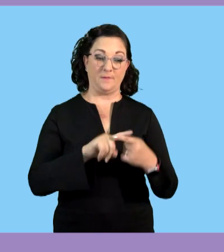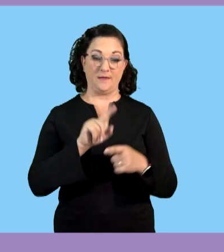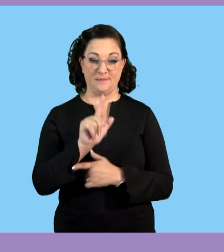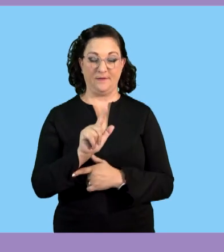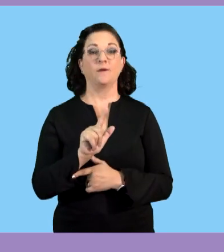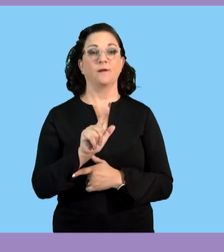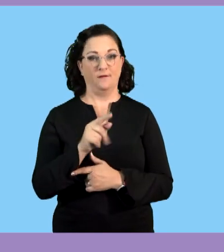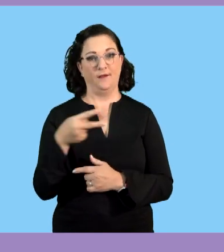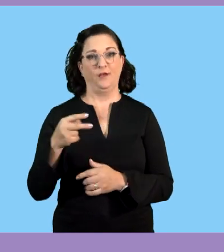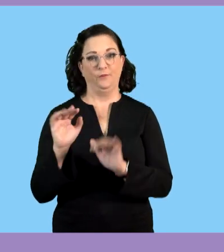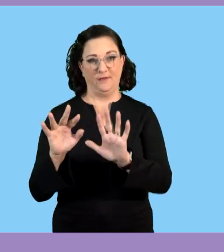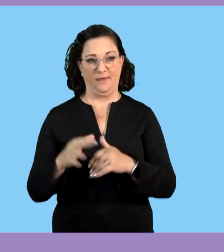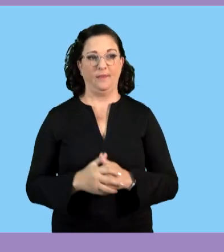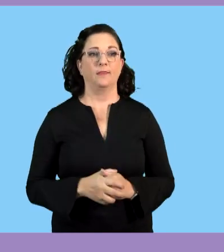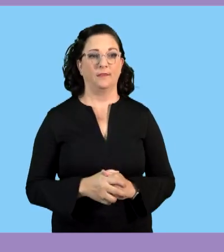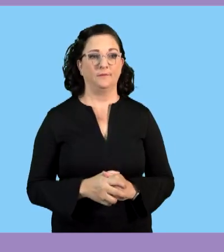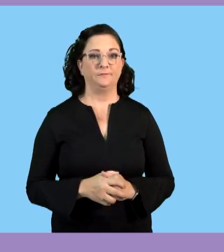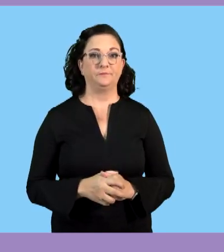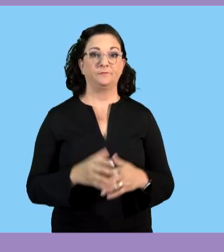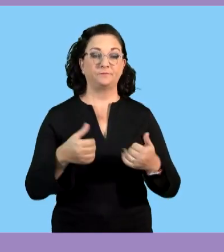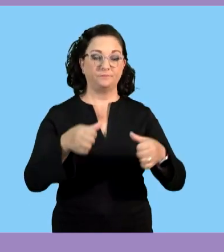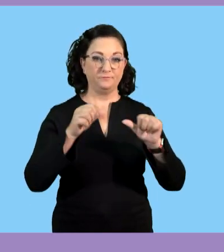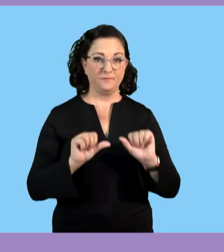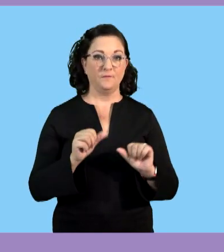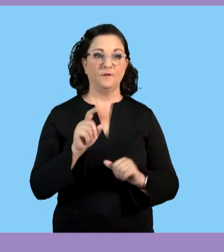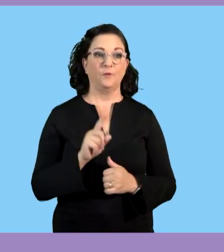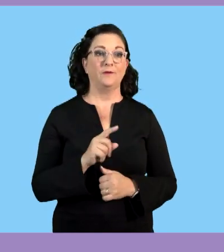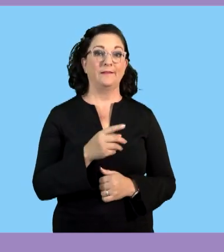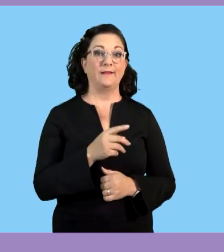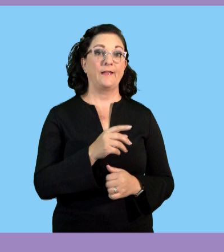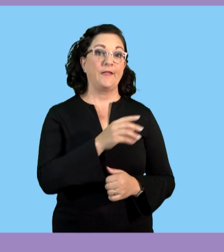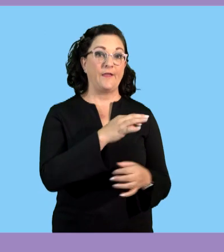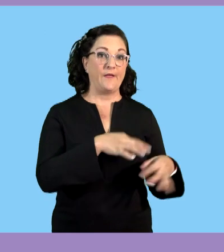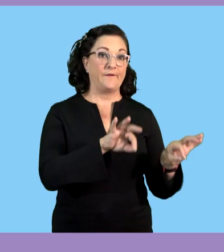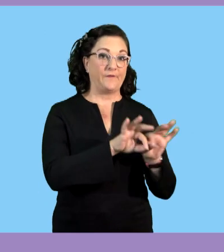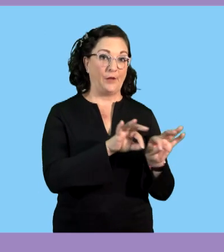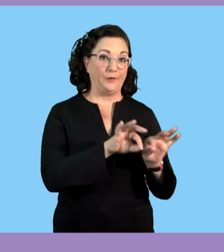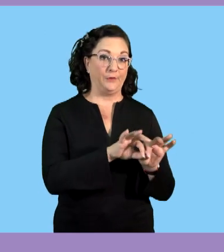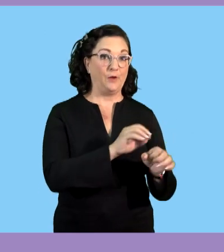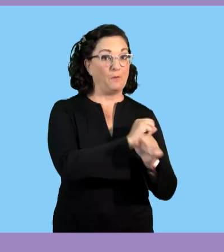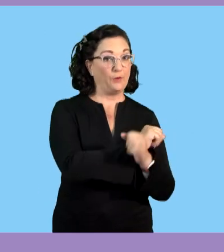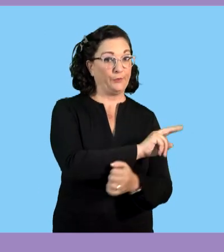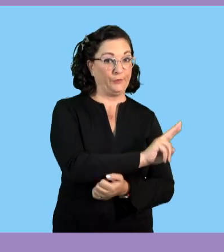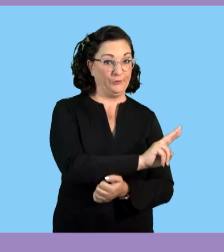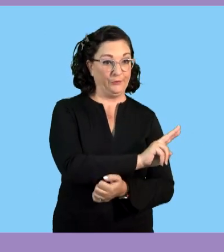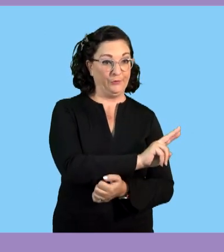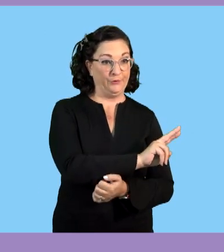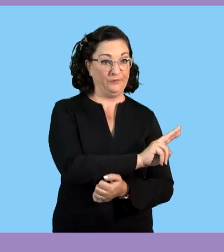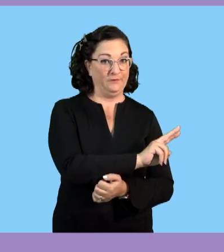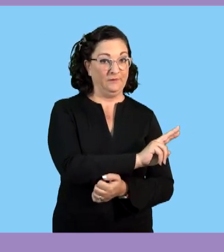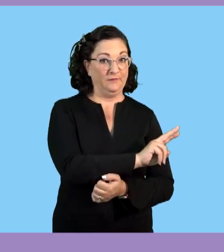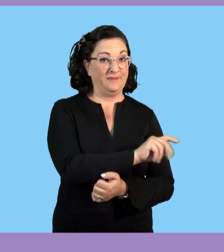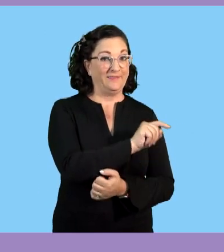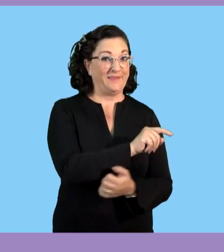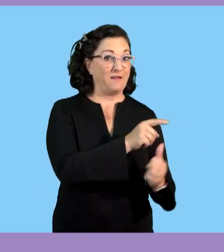7 is equals to 10. Let's look at the next one. Now the next one here, a value has been multiplied by 2, and